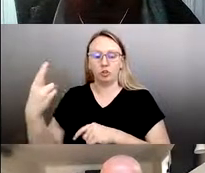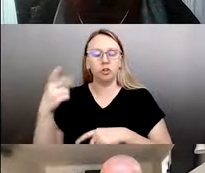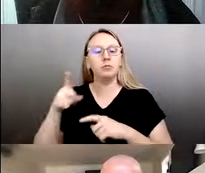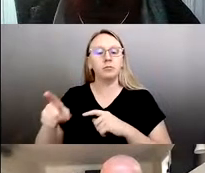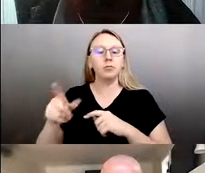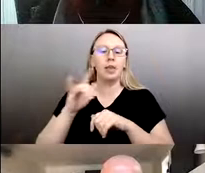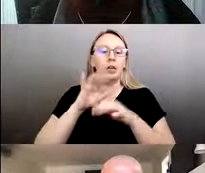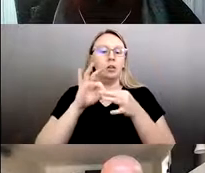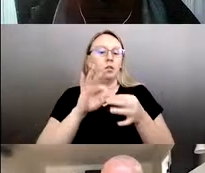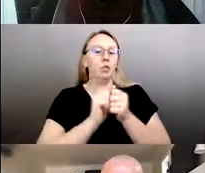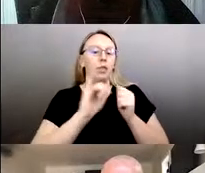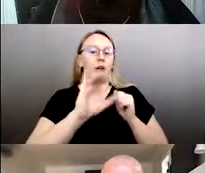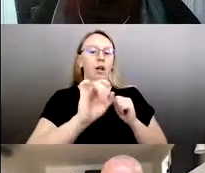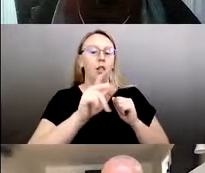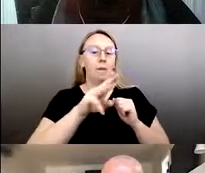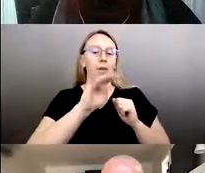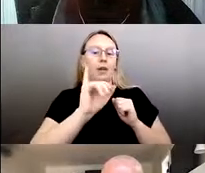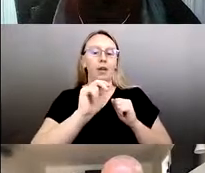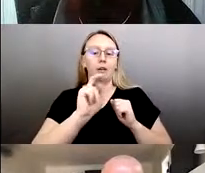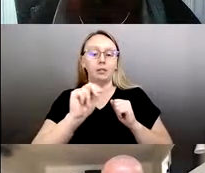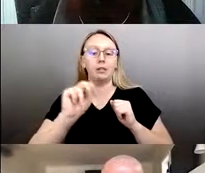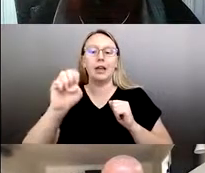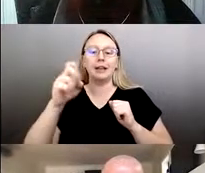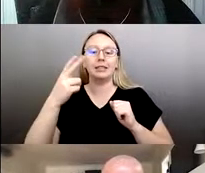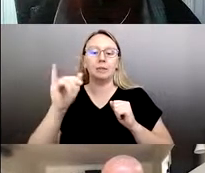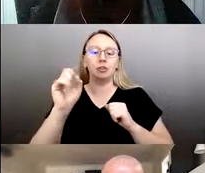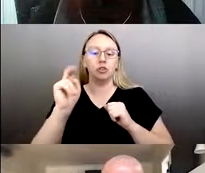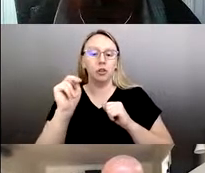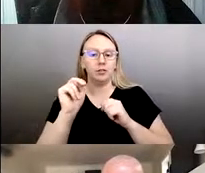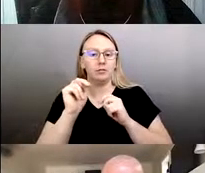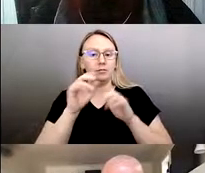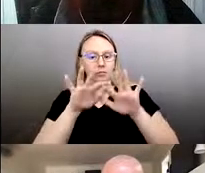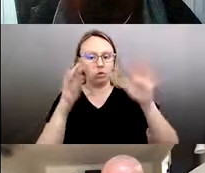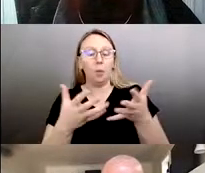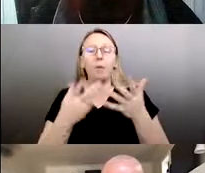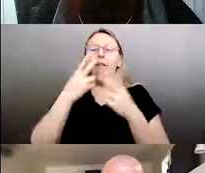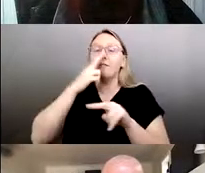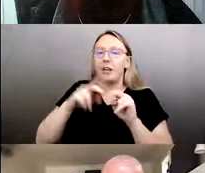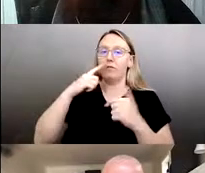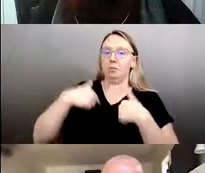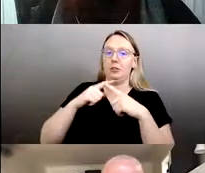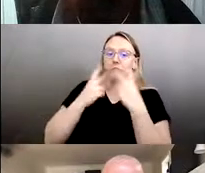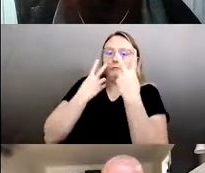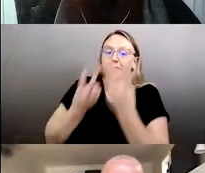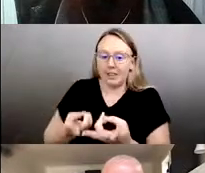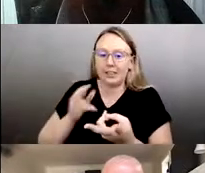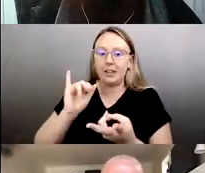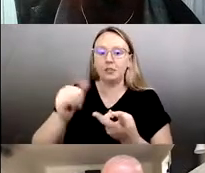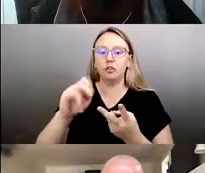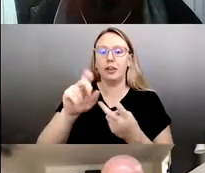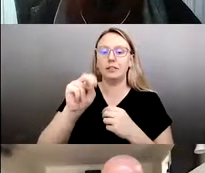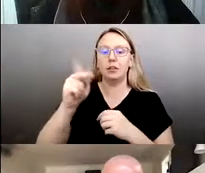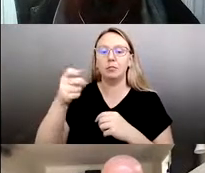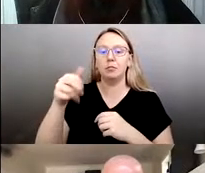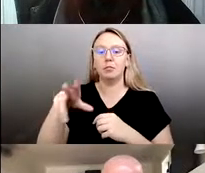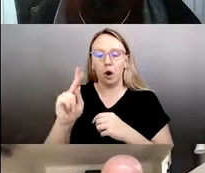Exhibition's Lagoon, it was fun for me to visit Jackson Park and see the commemorative, much more diminutive version the artist